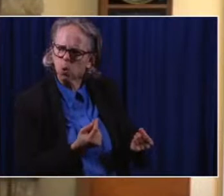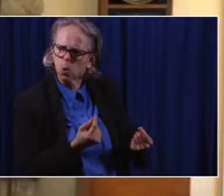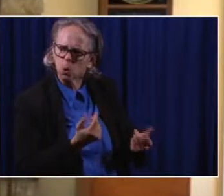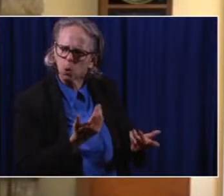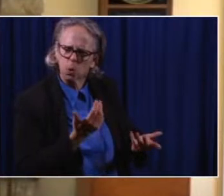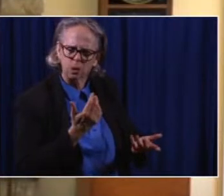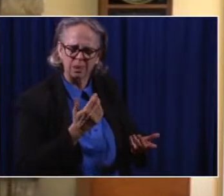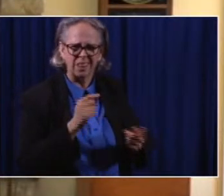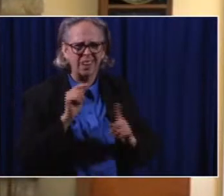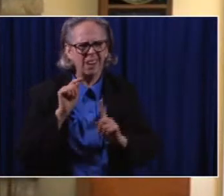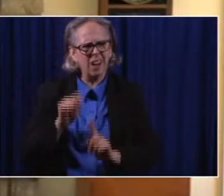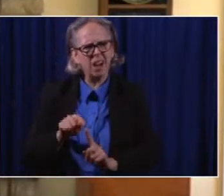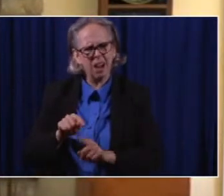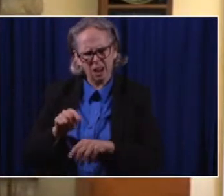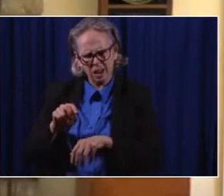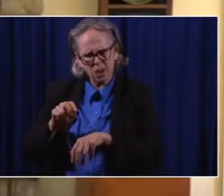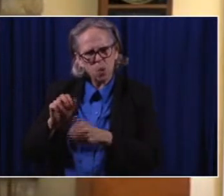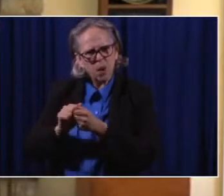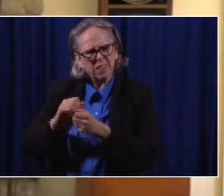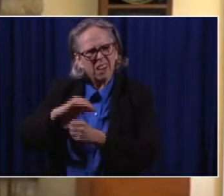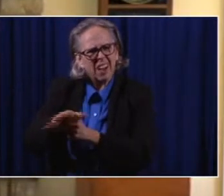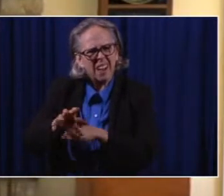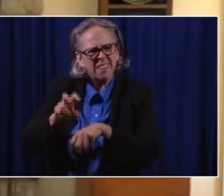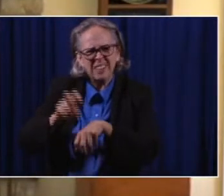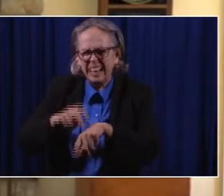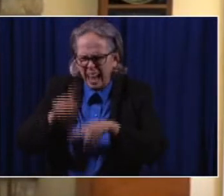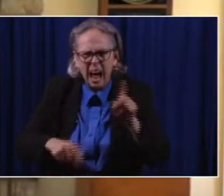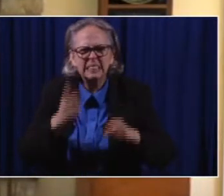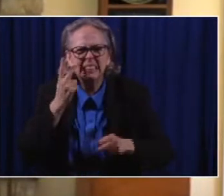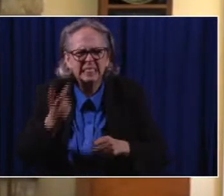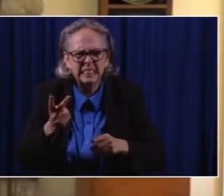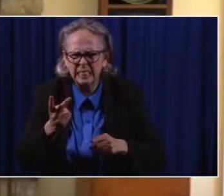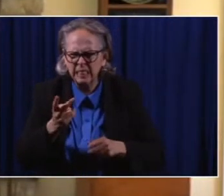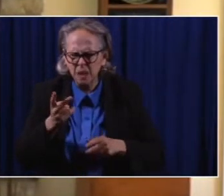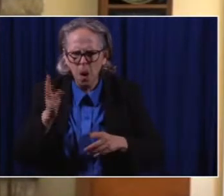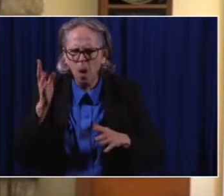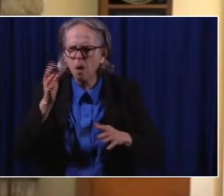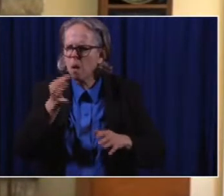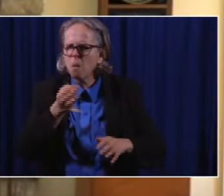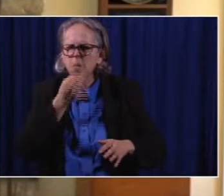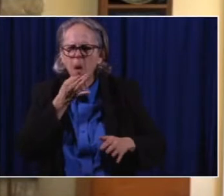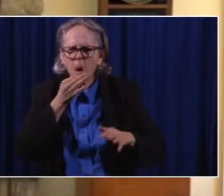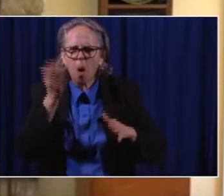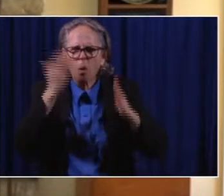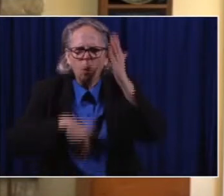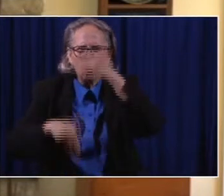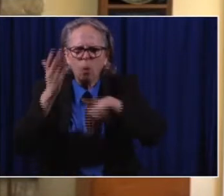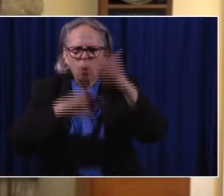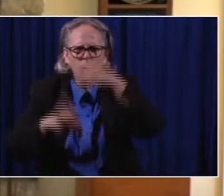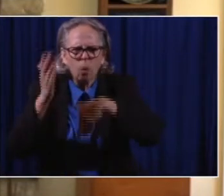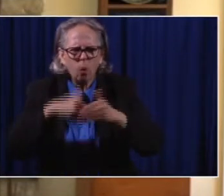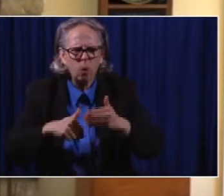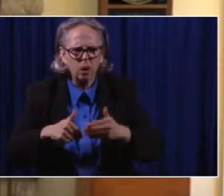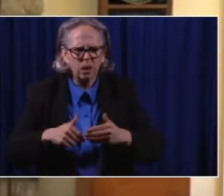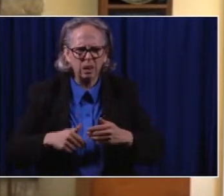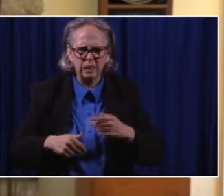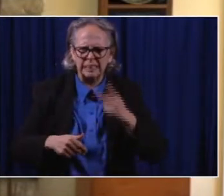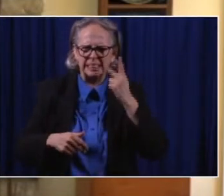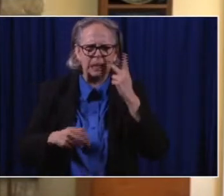it's quiet, it's secretive. We just see the casualties. And so it's tougher for people